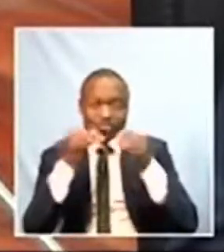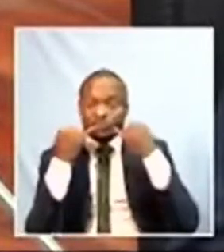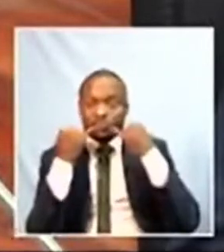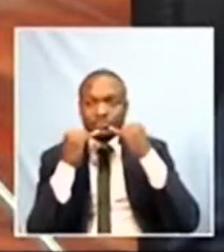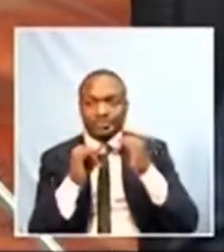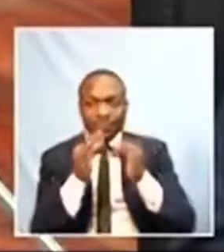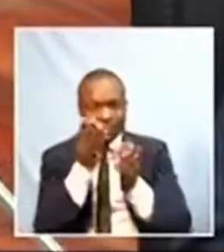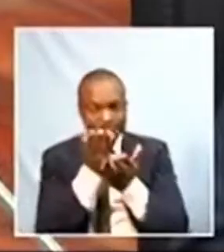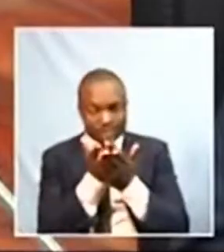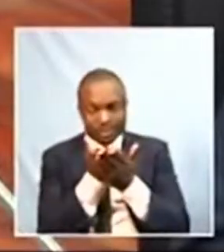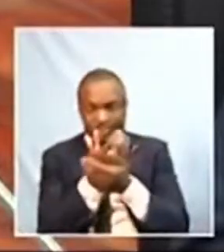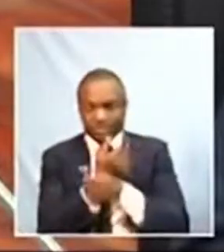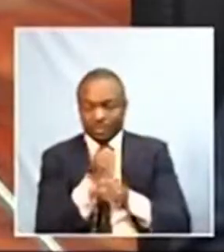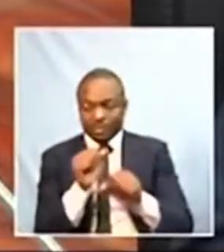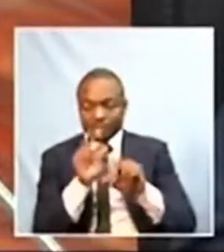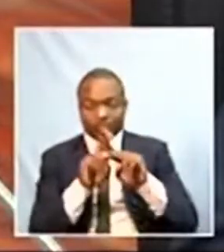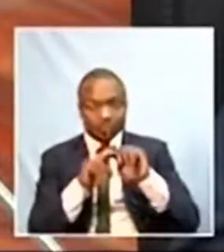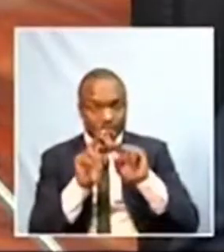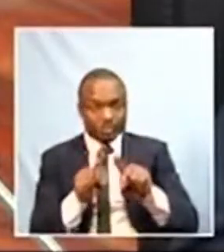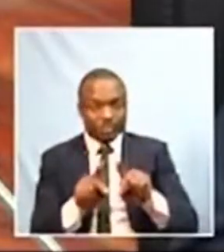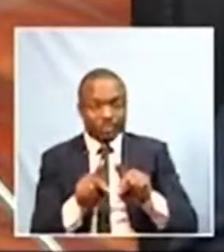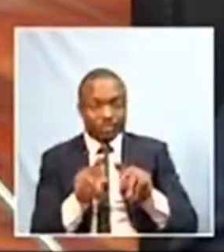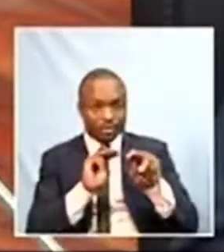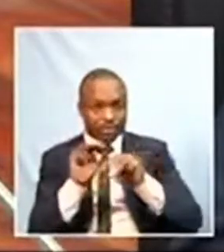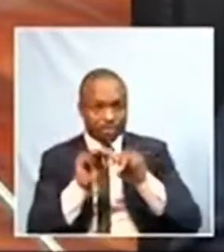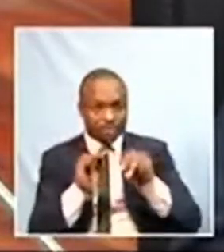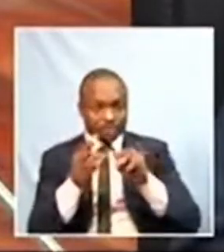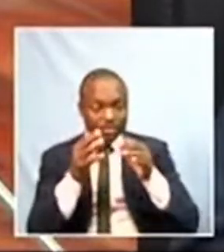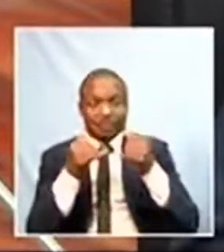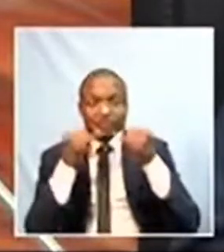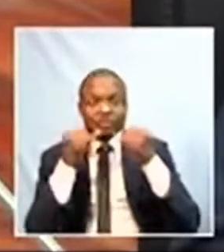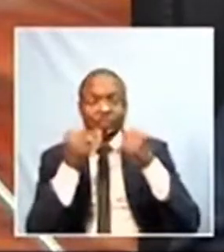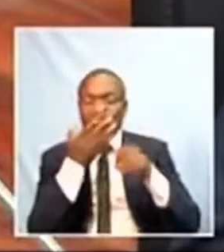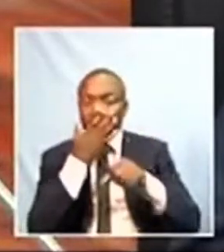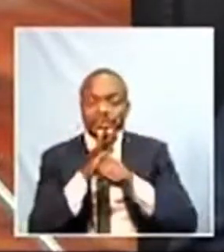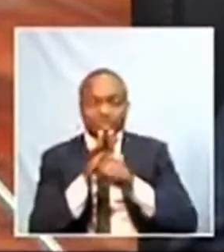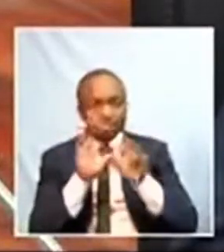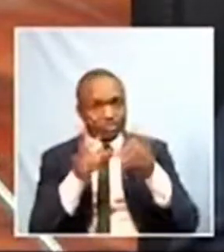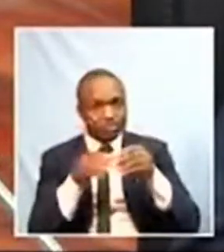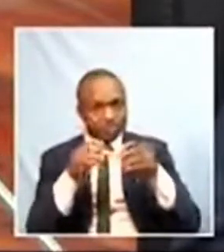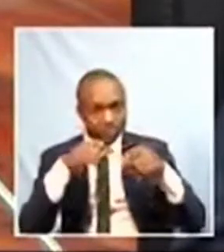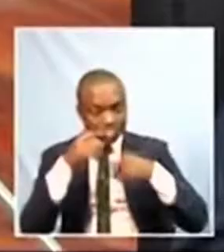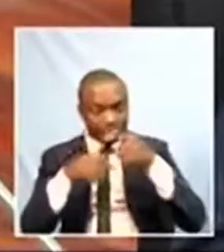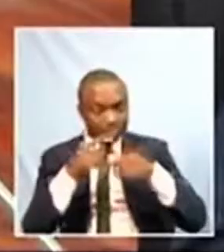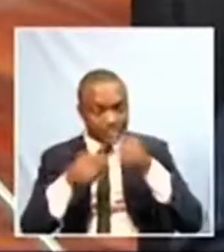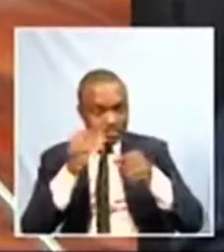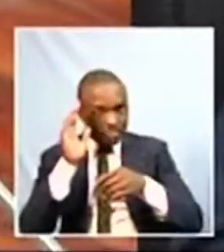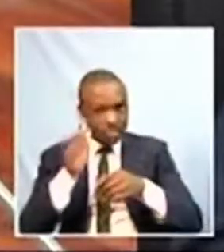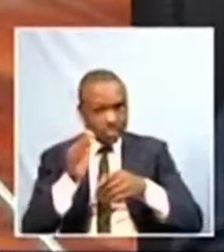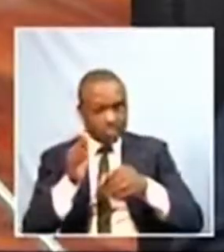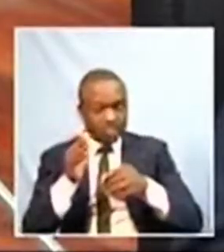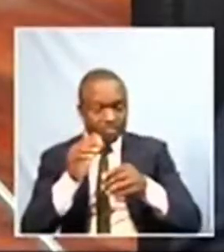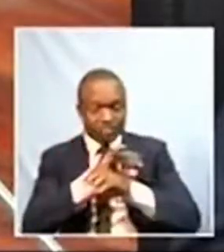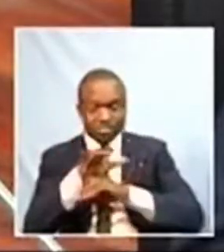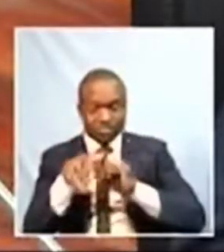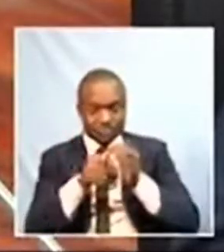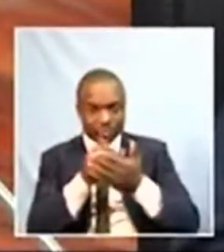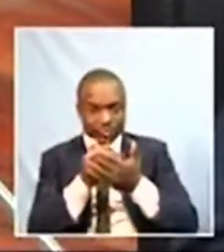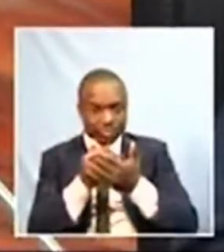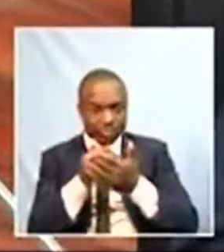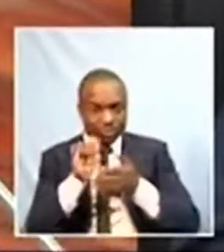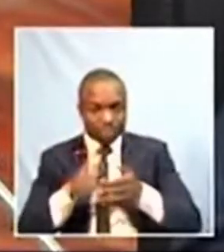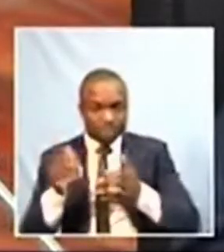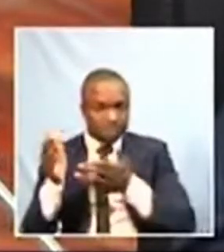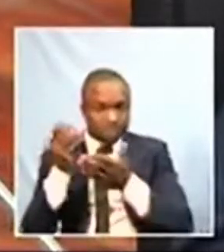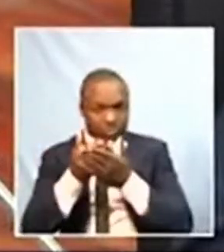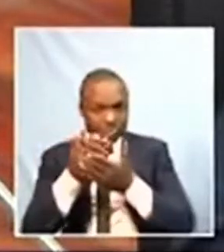Remedial measures. Chair, management wishes to assure the committee that going forward all assets bought